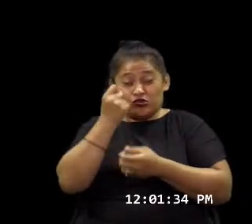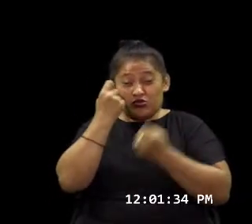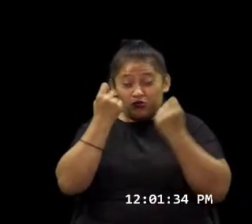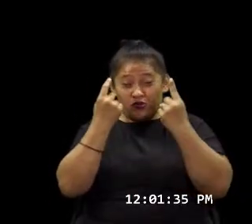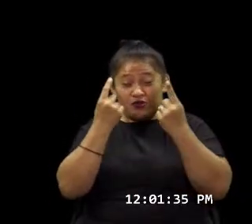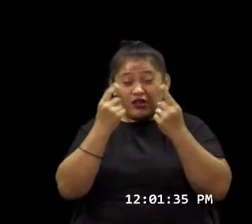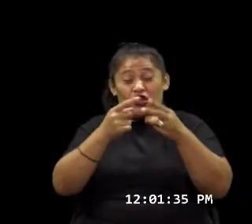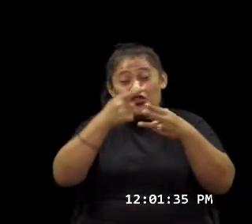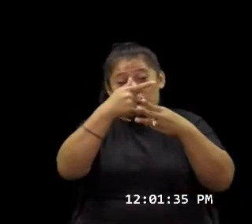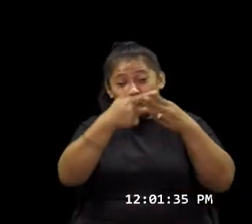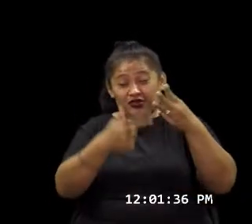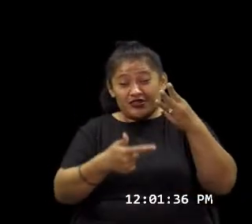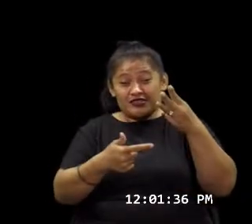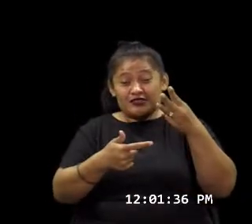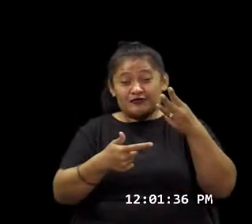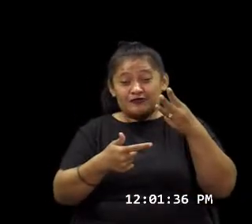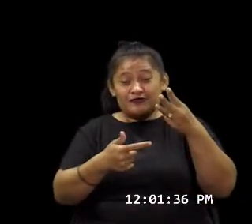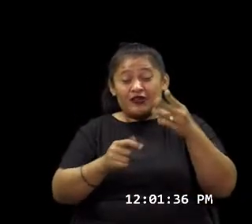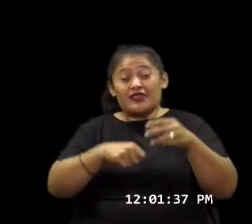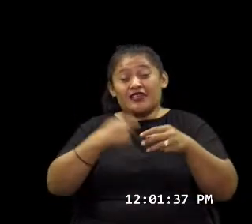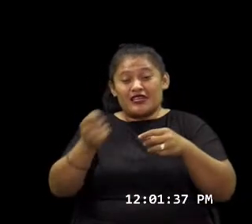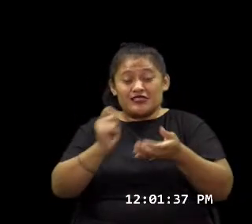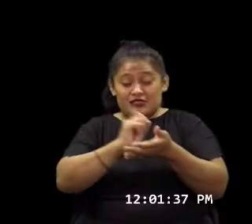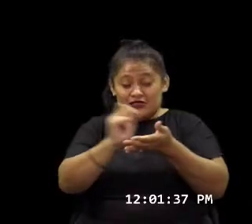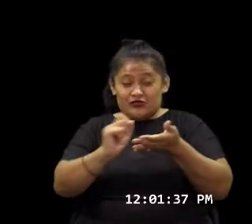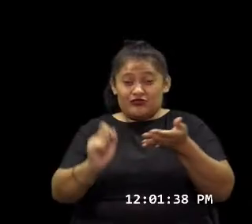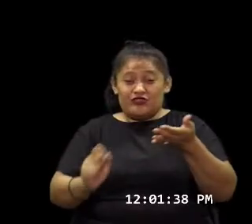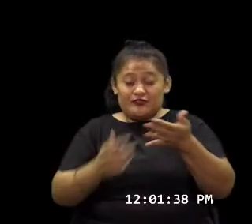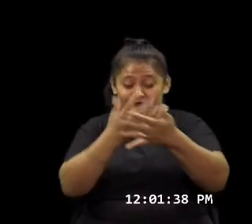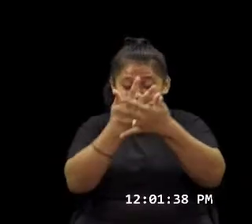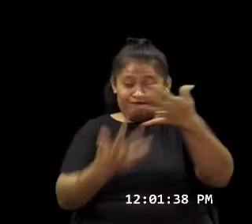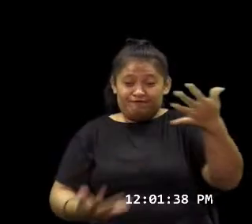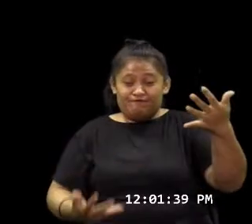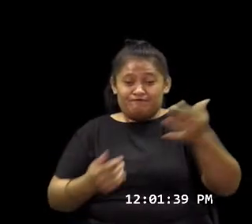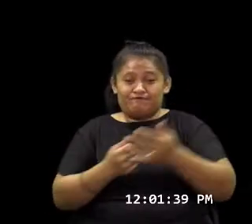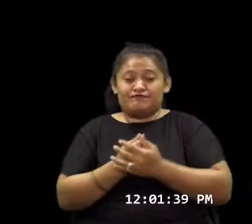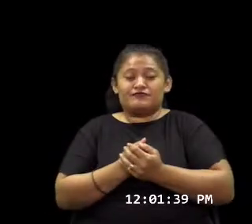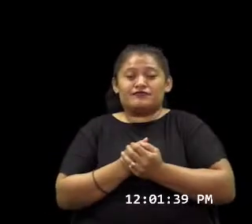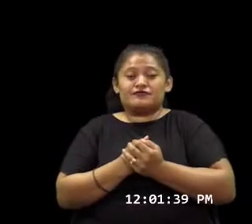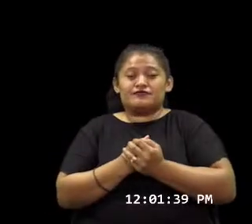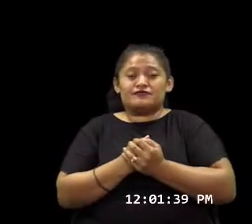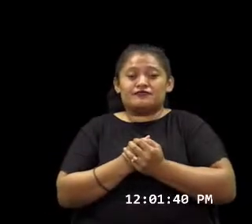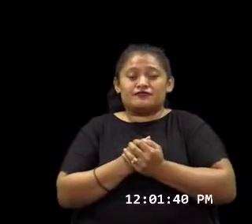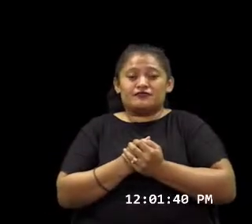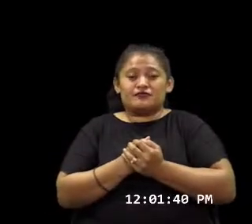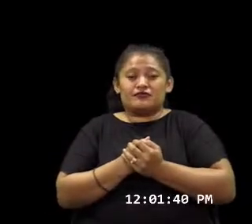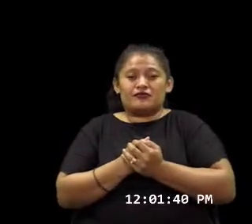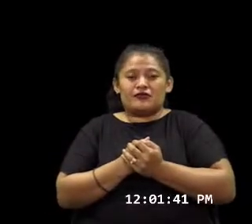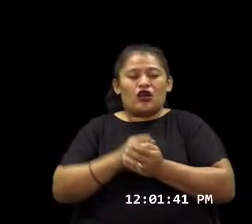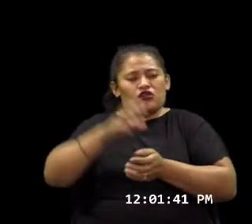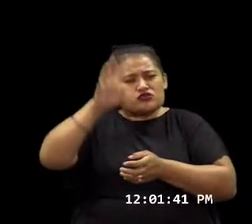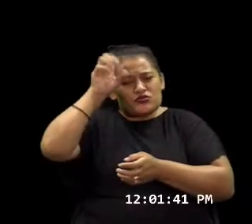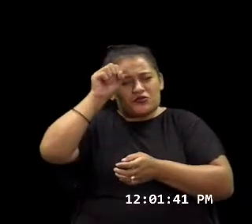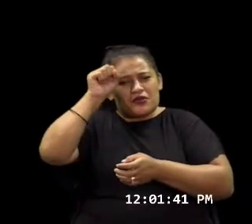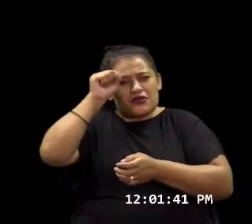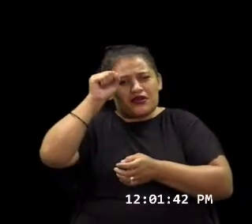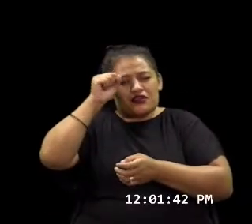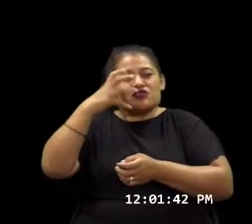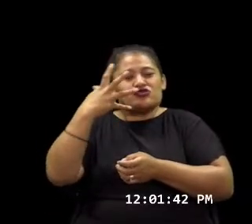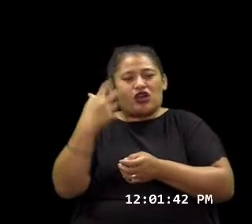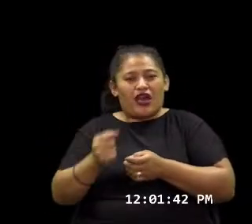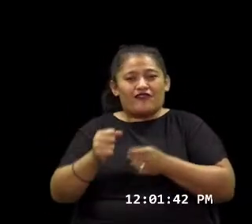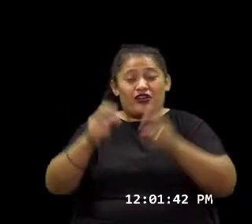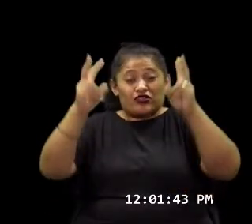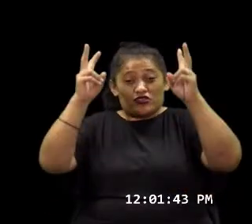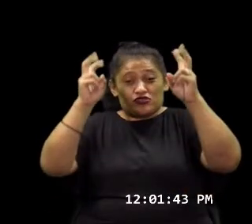these 3 steps the next time you write an introduction. Always remember to have a